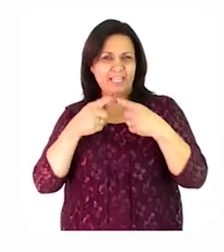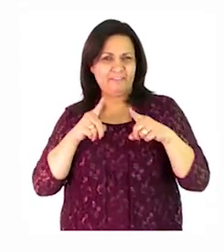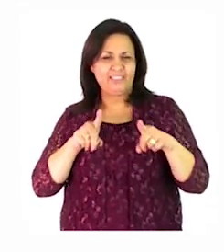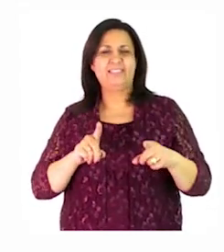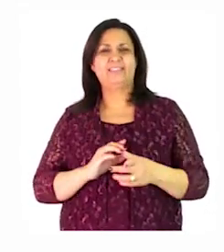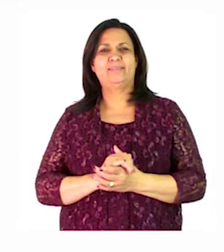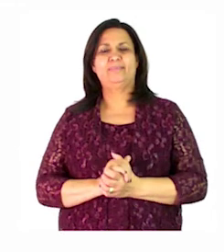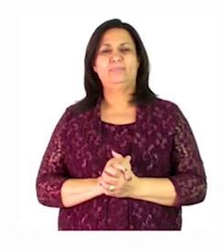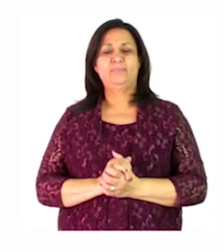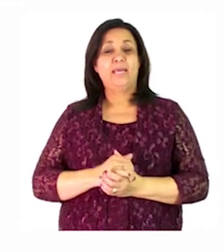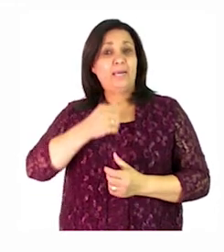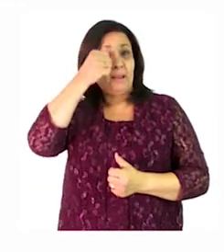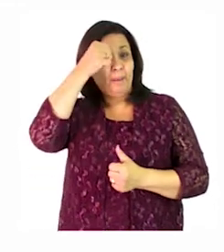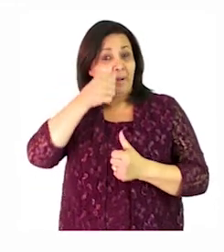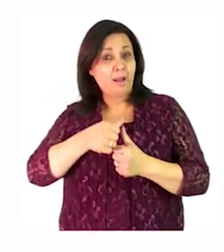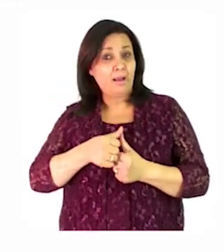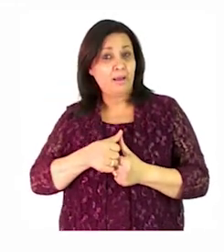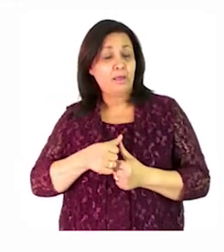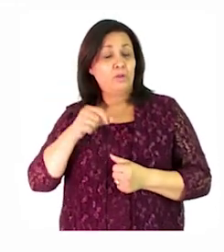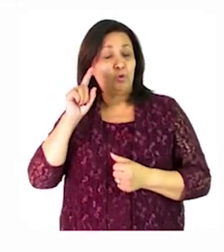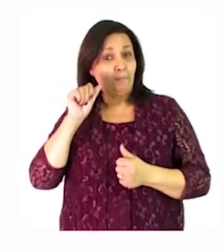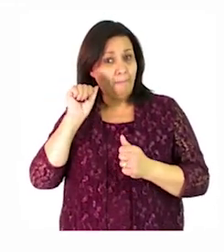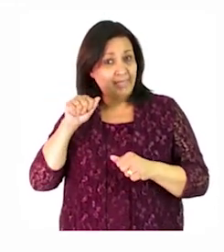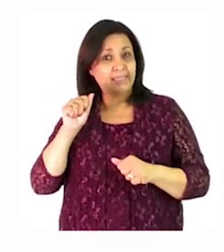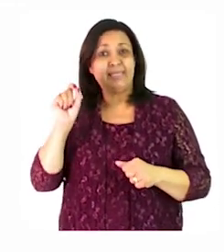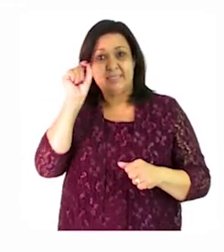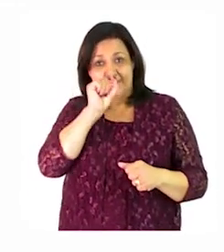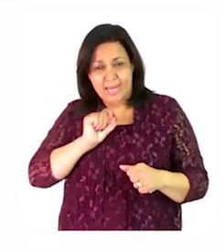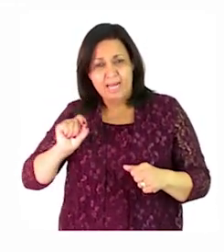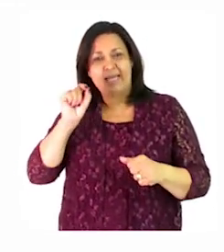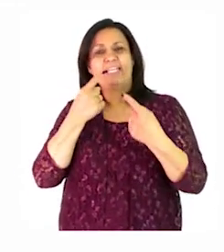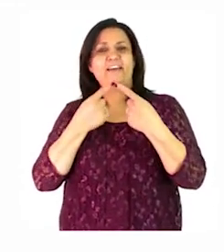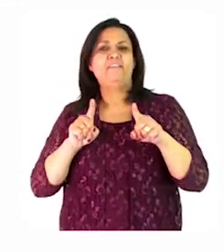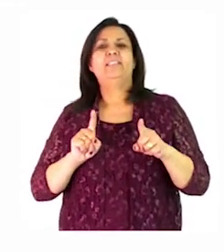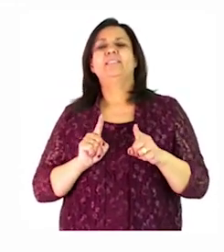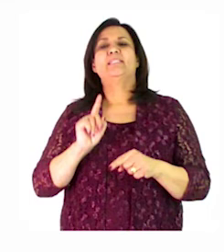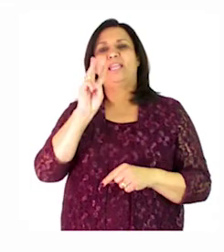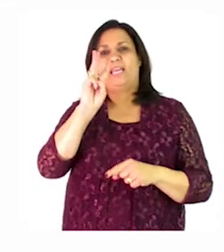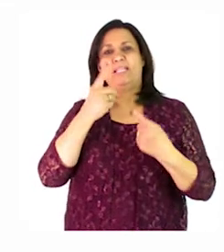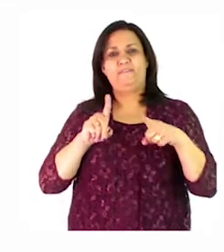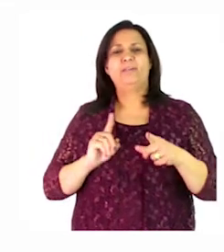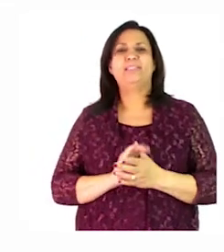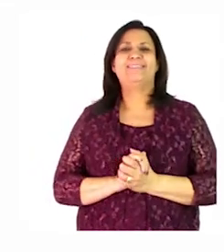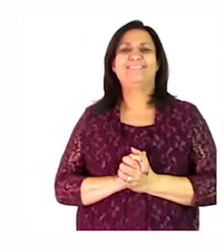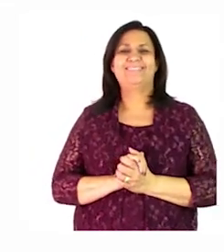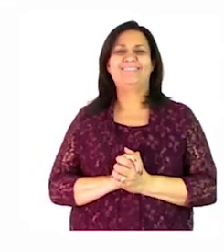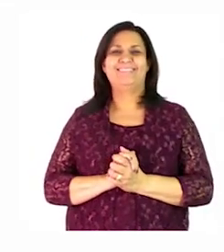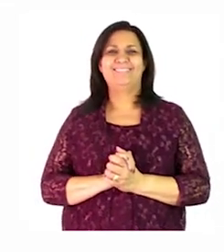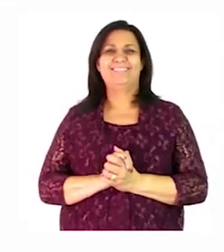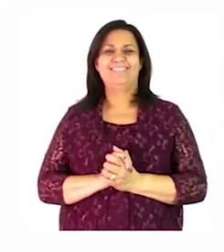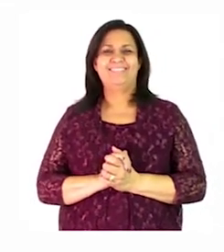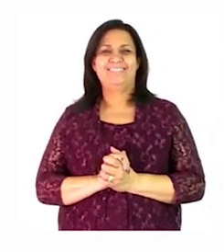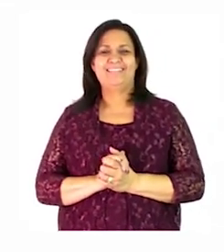differences. And remember, you need to circle the differences, 3 differences. Now